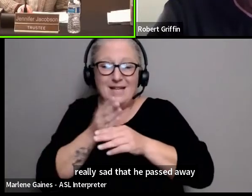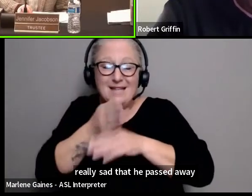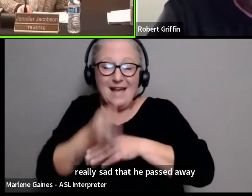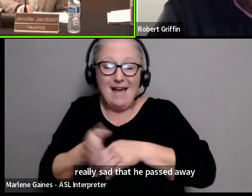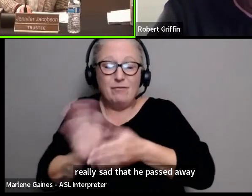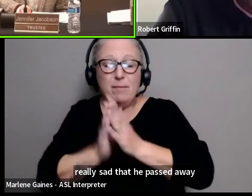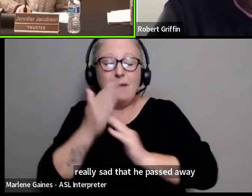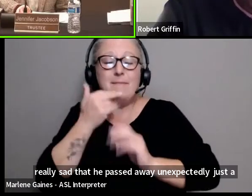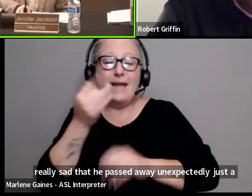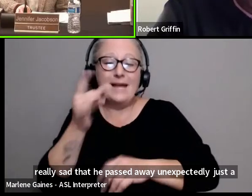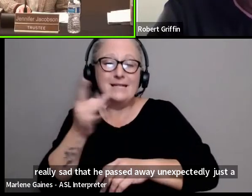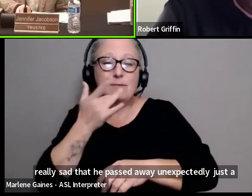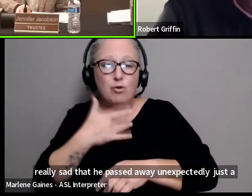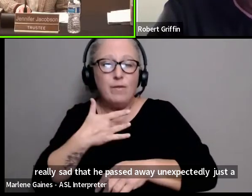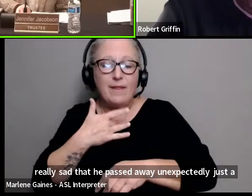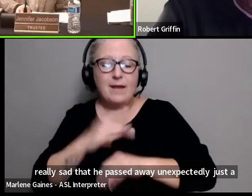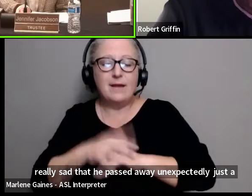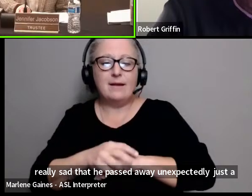18th birthday.